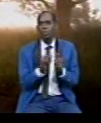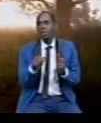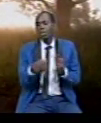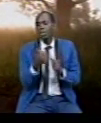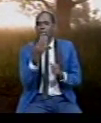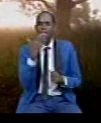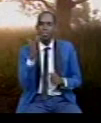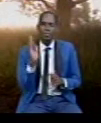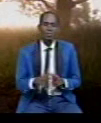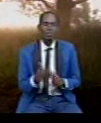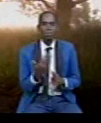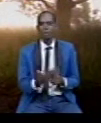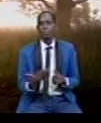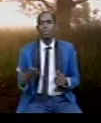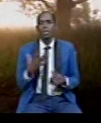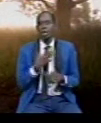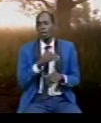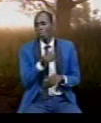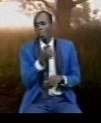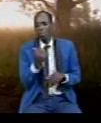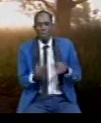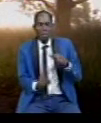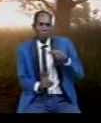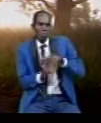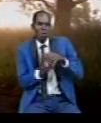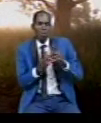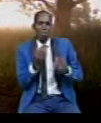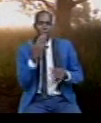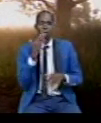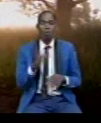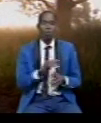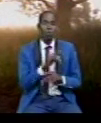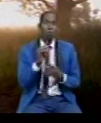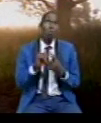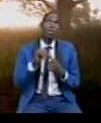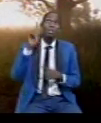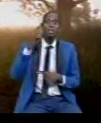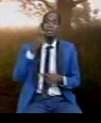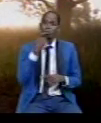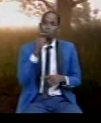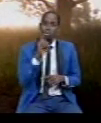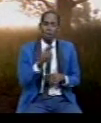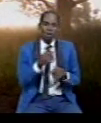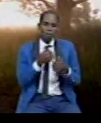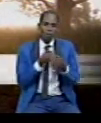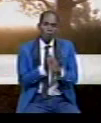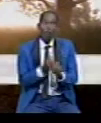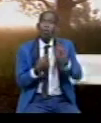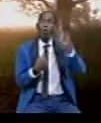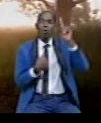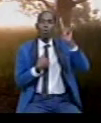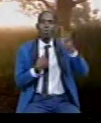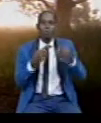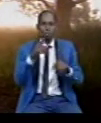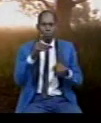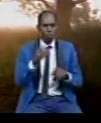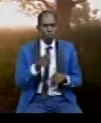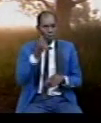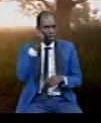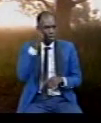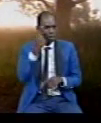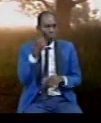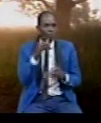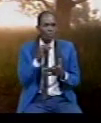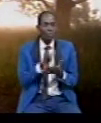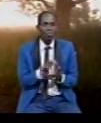any appearance of evil. And so when he says, follow me, it's of the understanding.